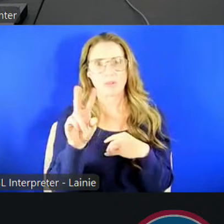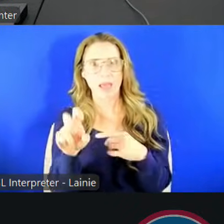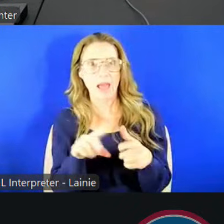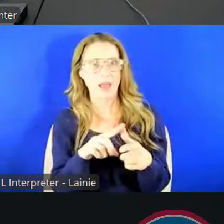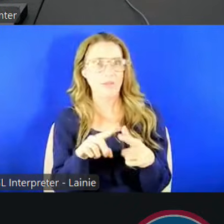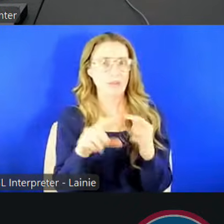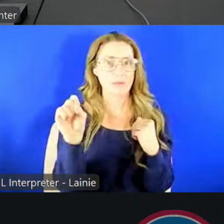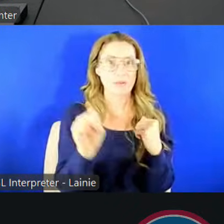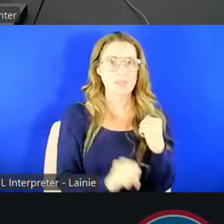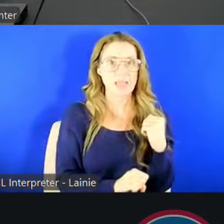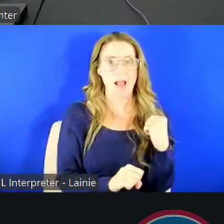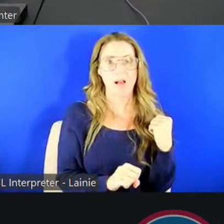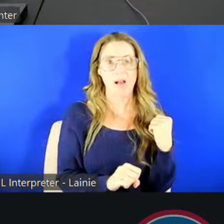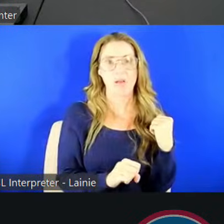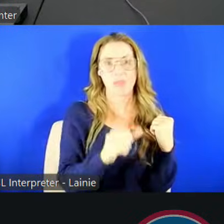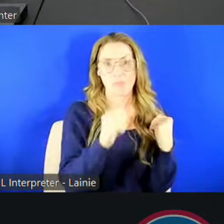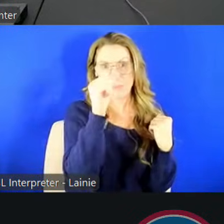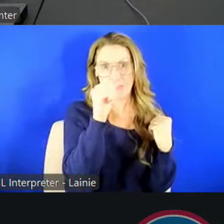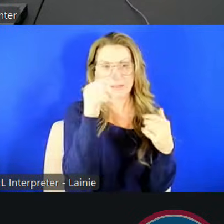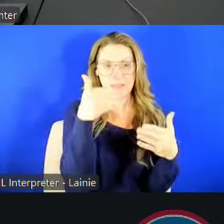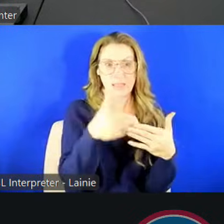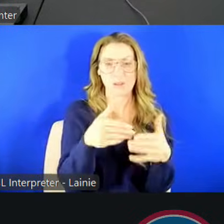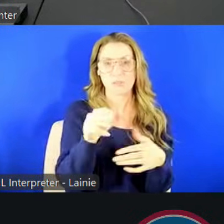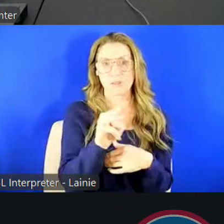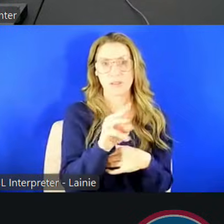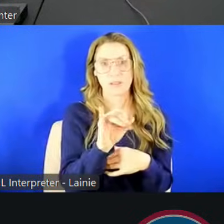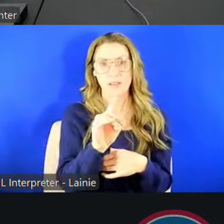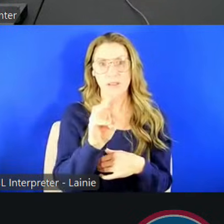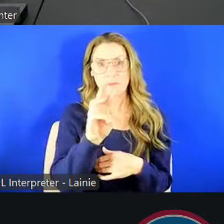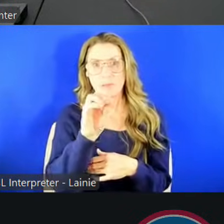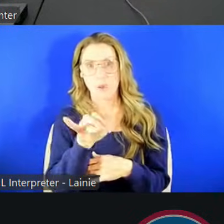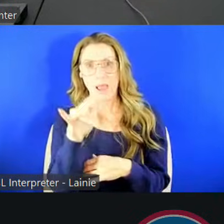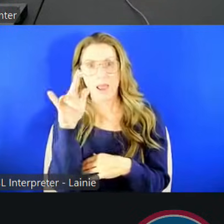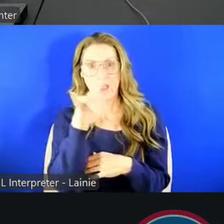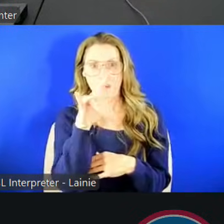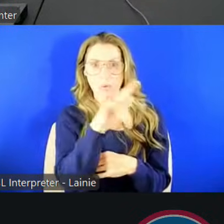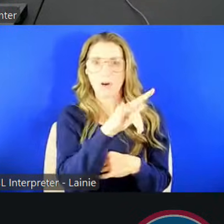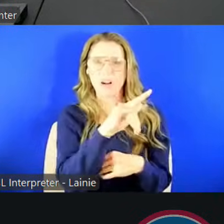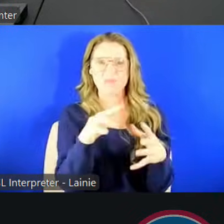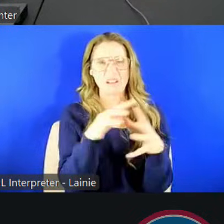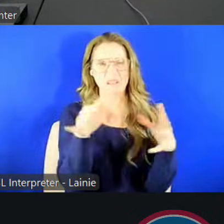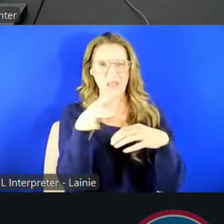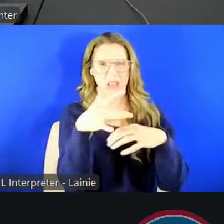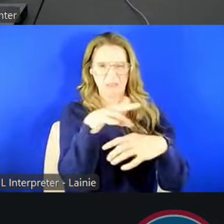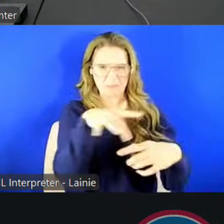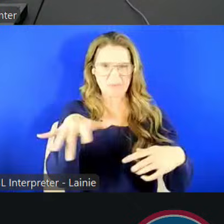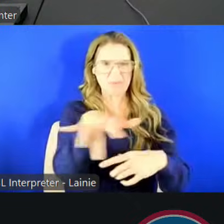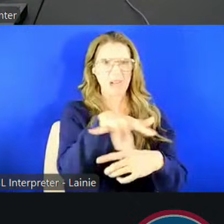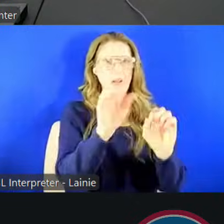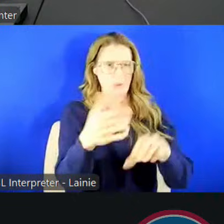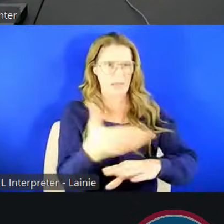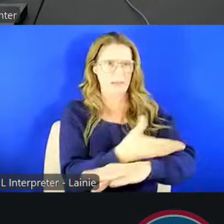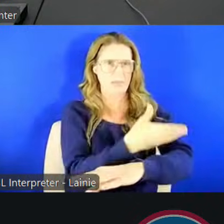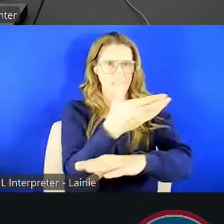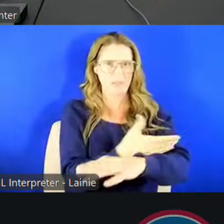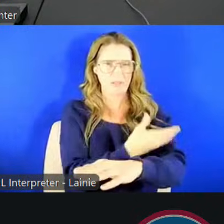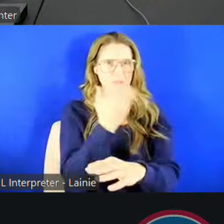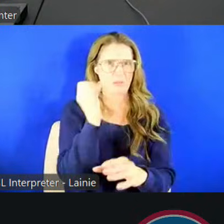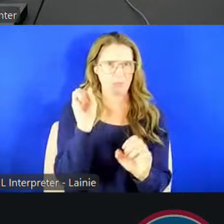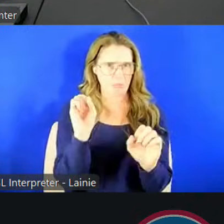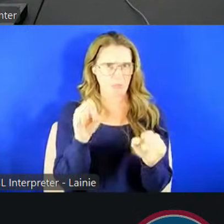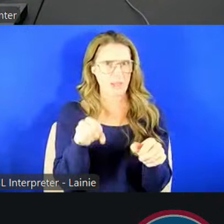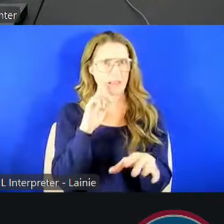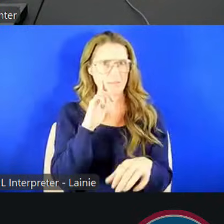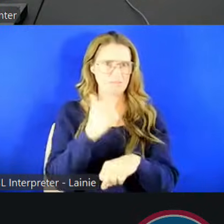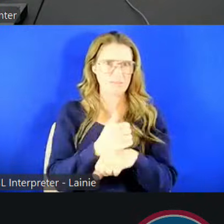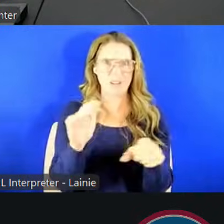to Midway, like there's a lot of room to work with. And like, you know, we could fit in full BRT if that's what we hear that the community